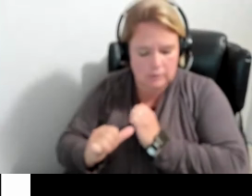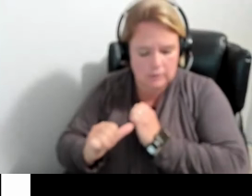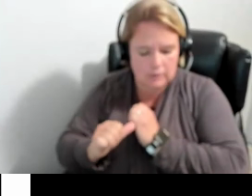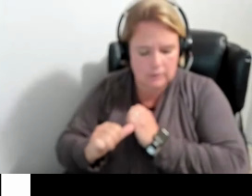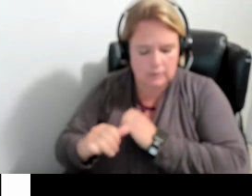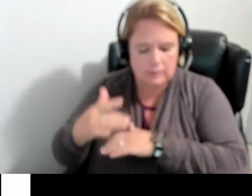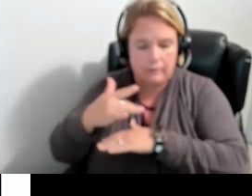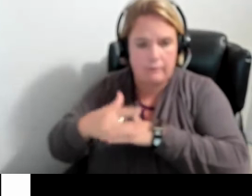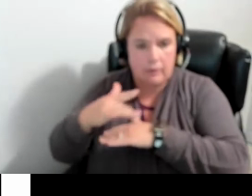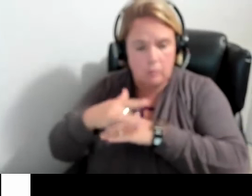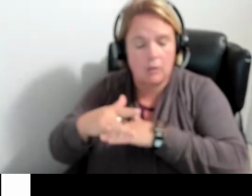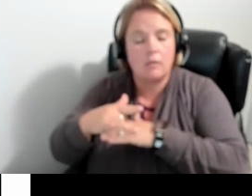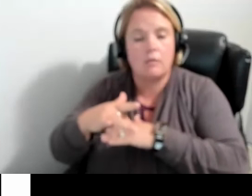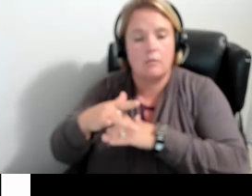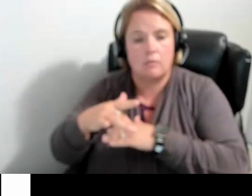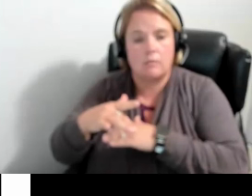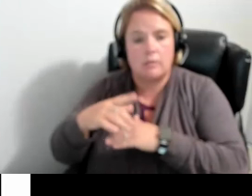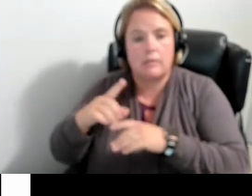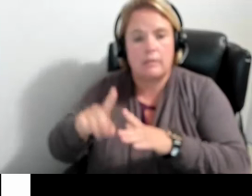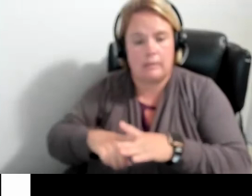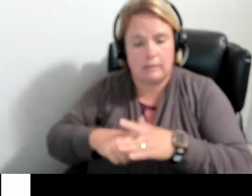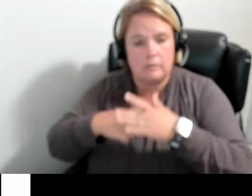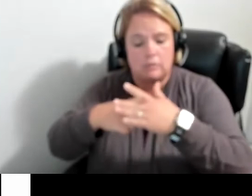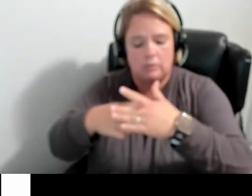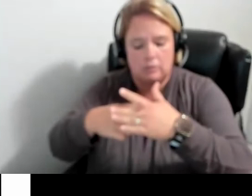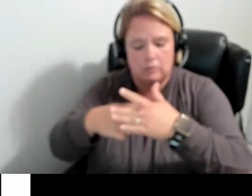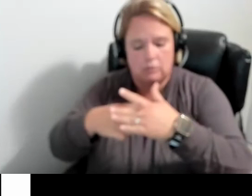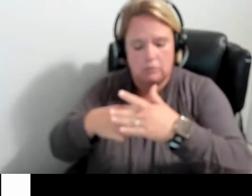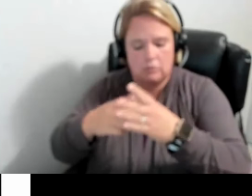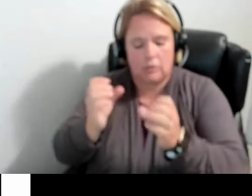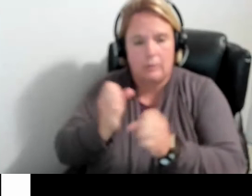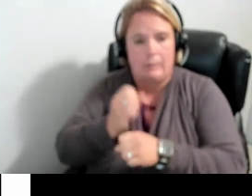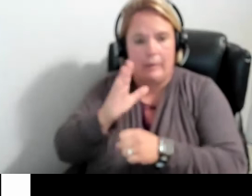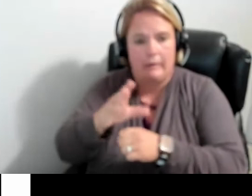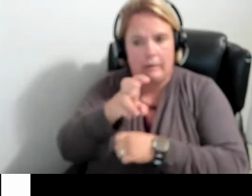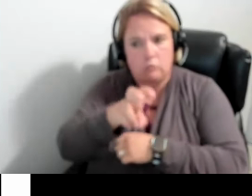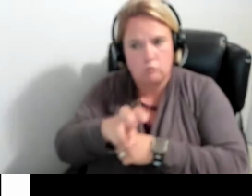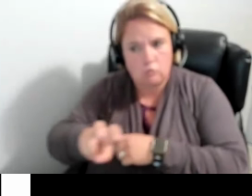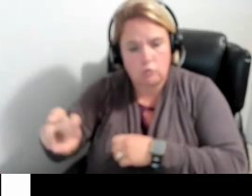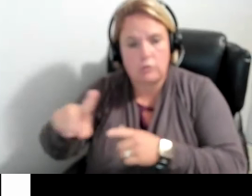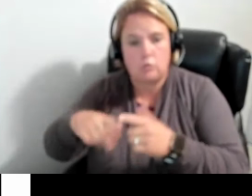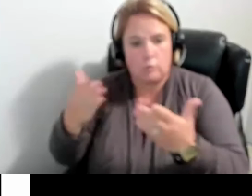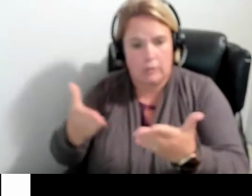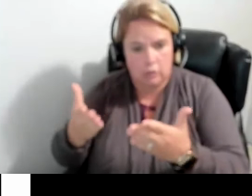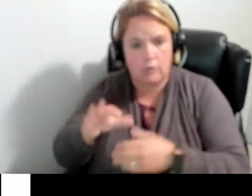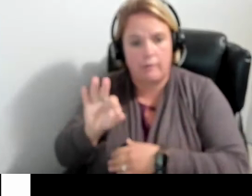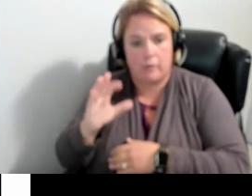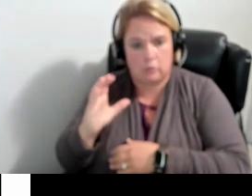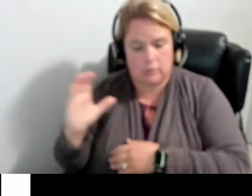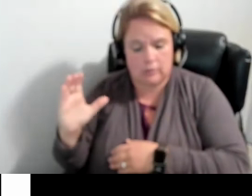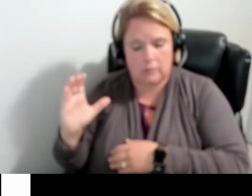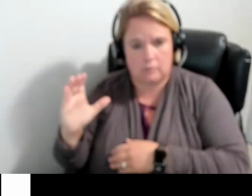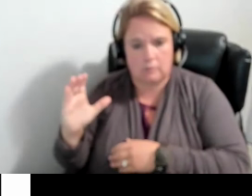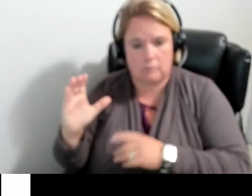those fees as they start making, that part of their journey here at Fresno City. I missed it?